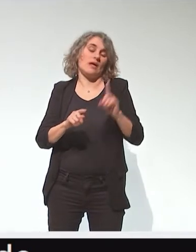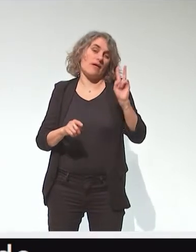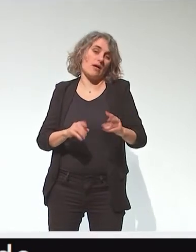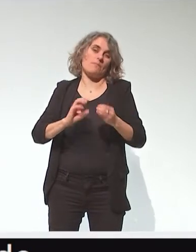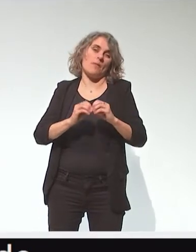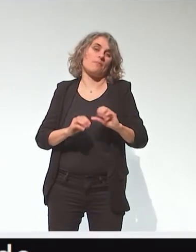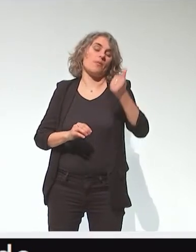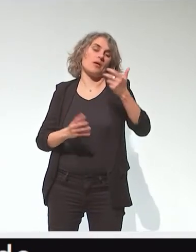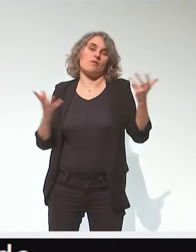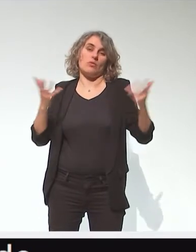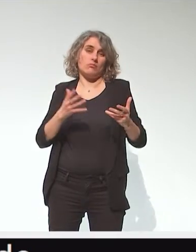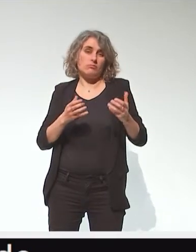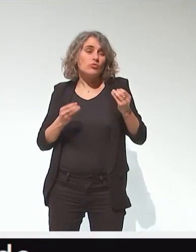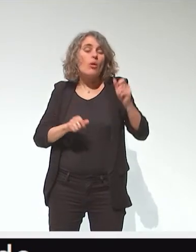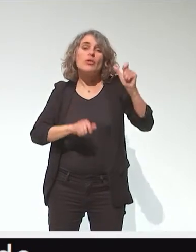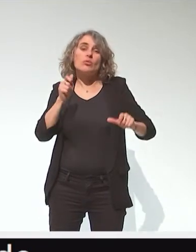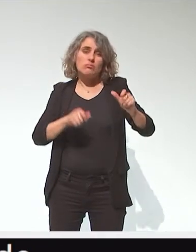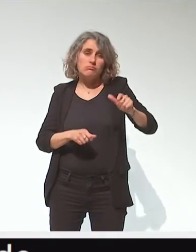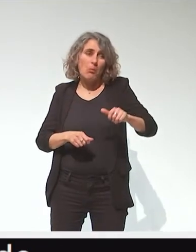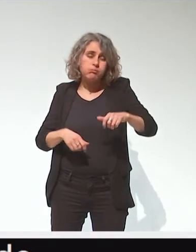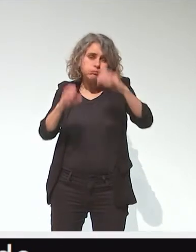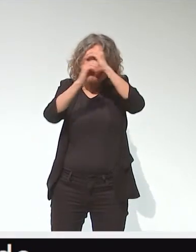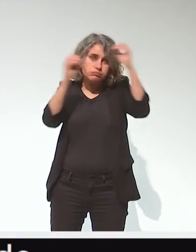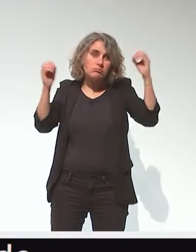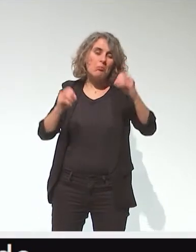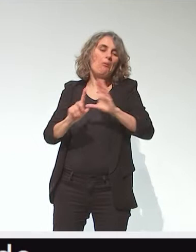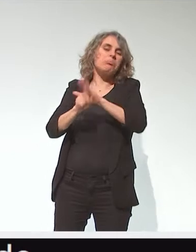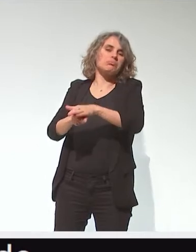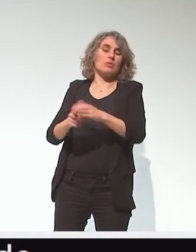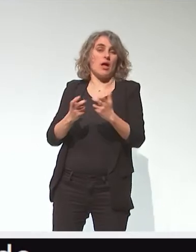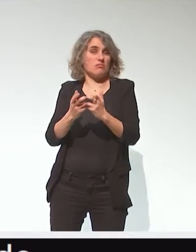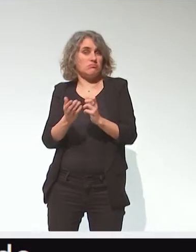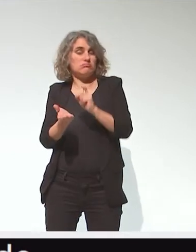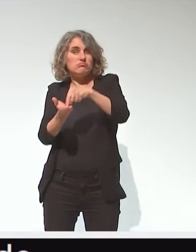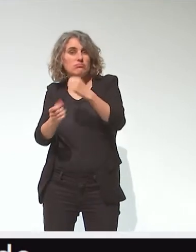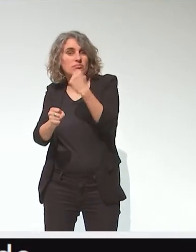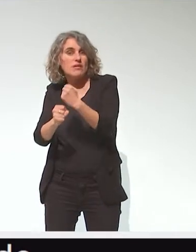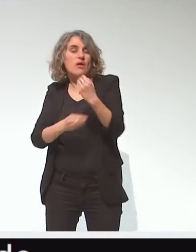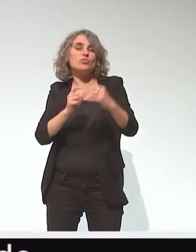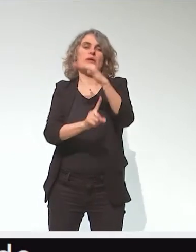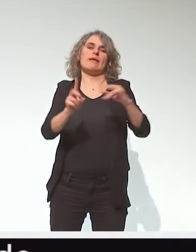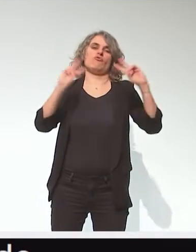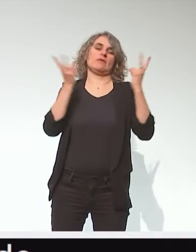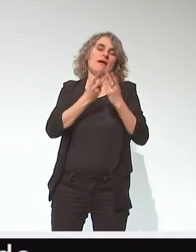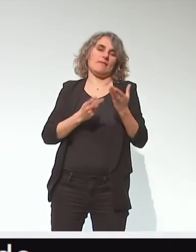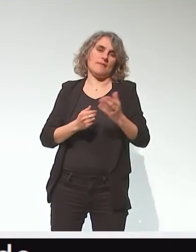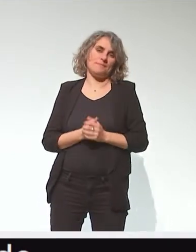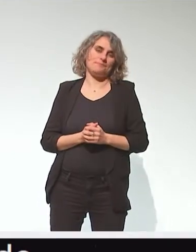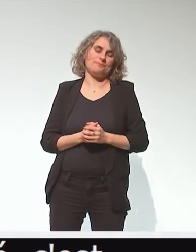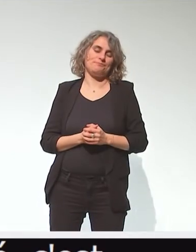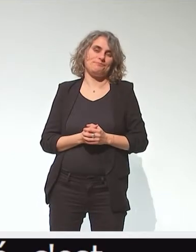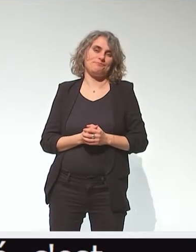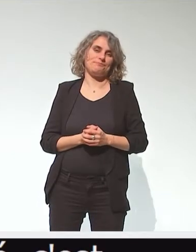colleagues. And let me wrap up my observations today by saying that perhaps the golden key to doing better,